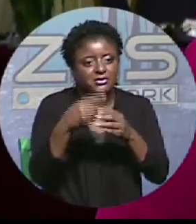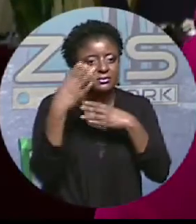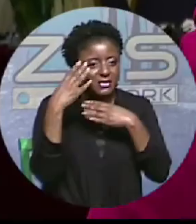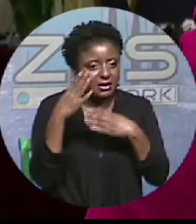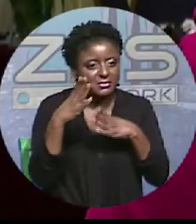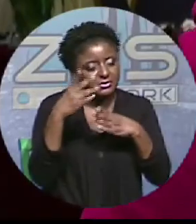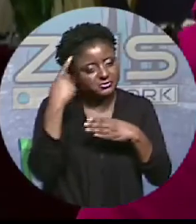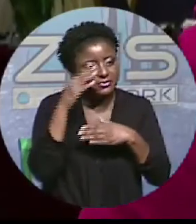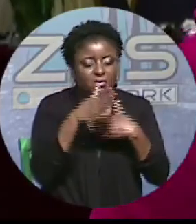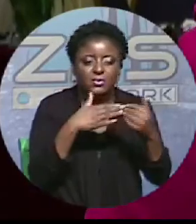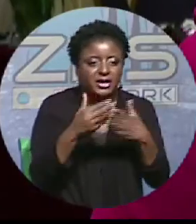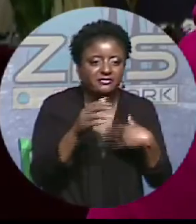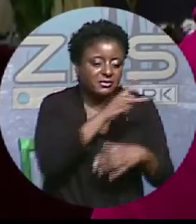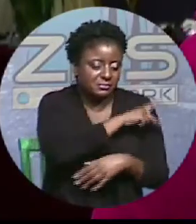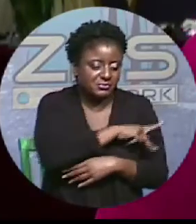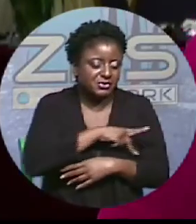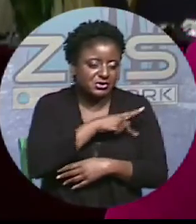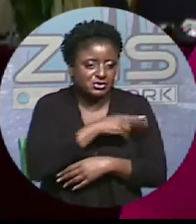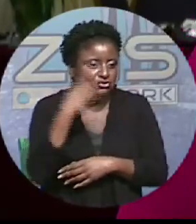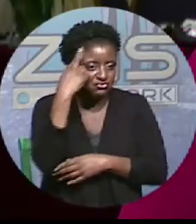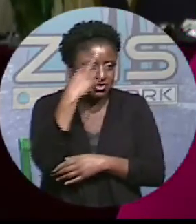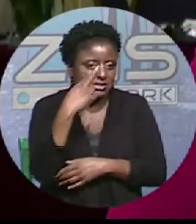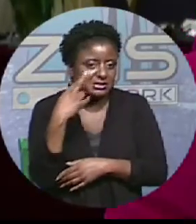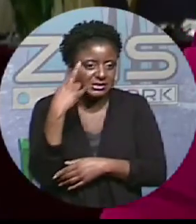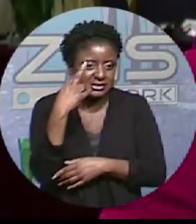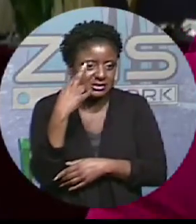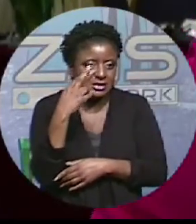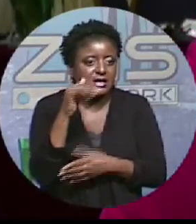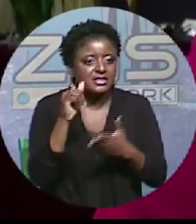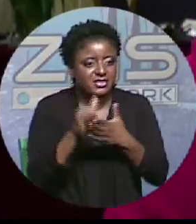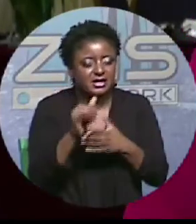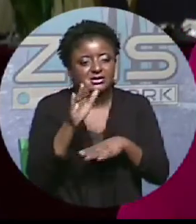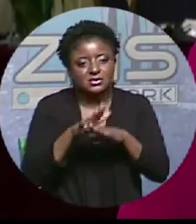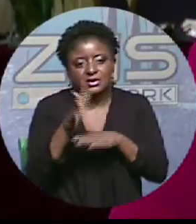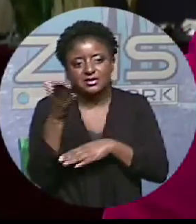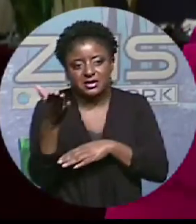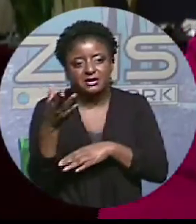for whatever their personal reasons may be, that's on